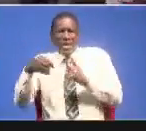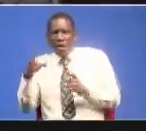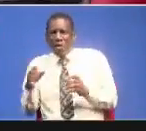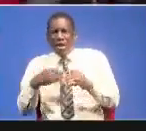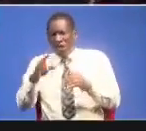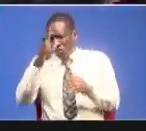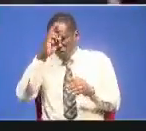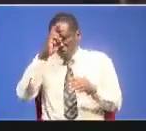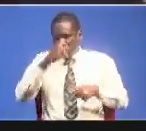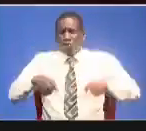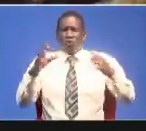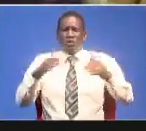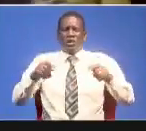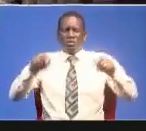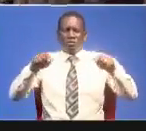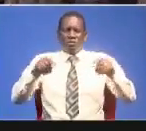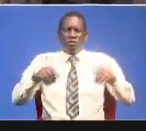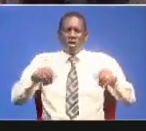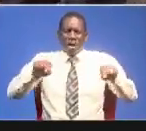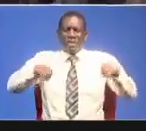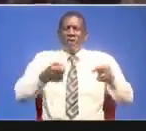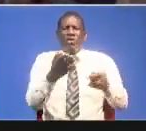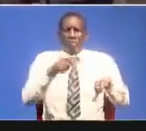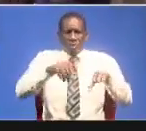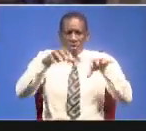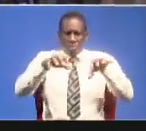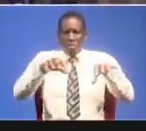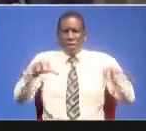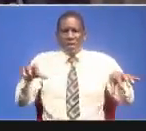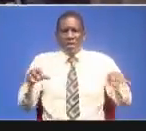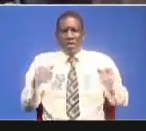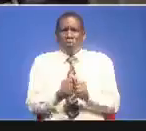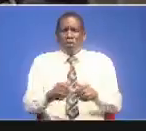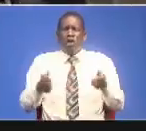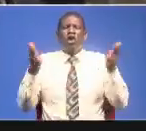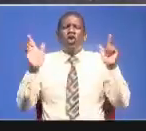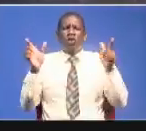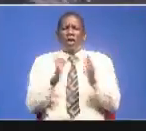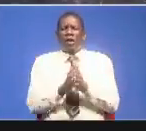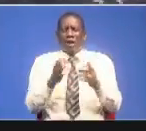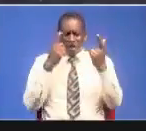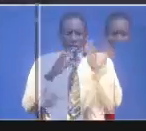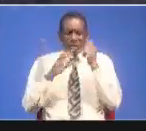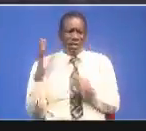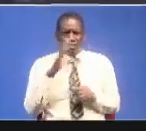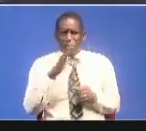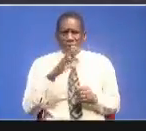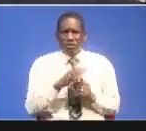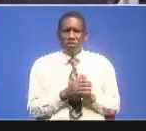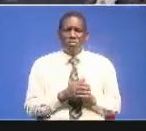officers descended on the market with water cannons and tear gas canisters.